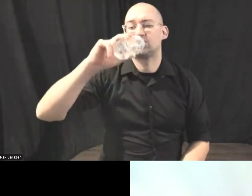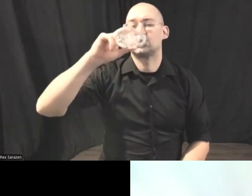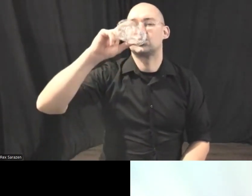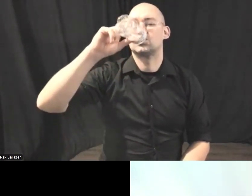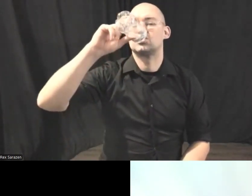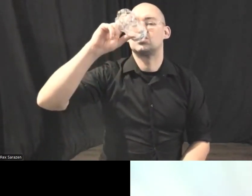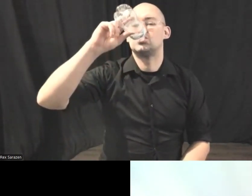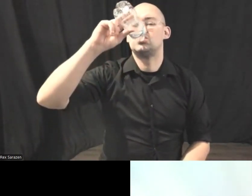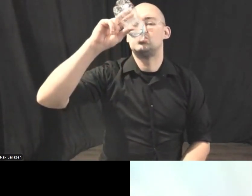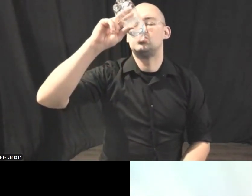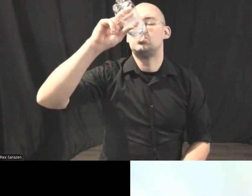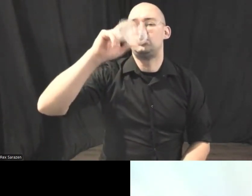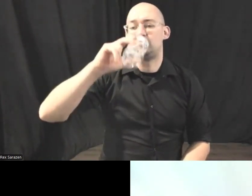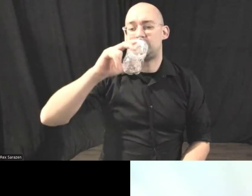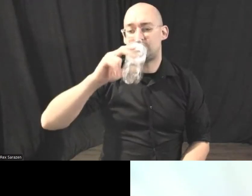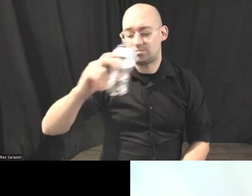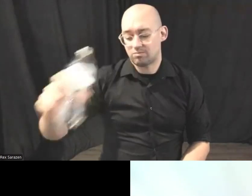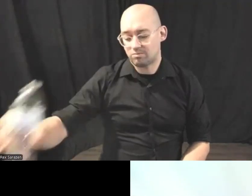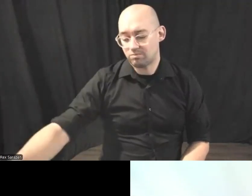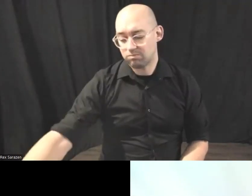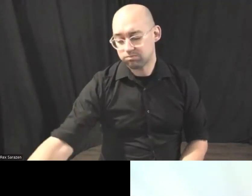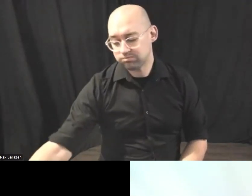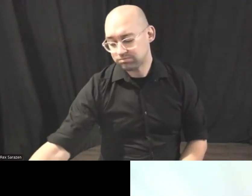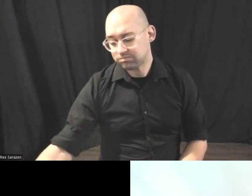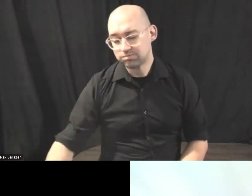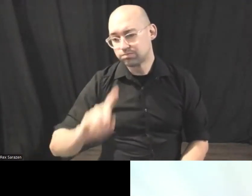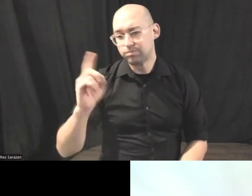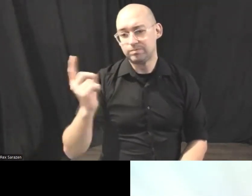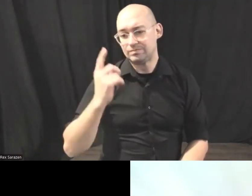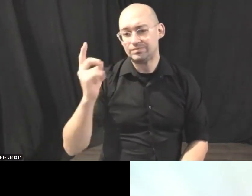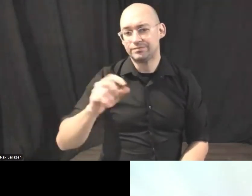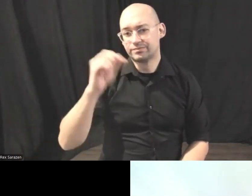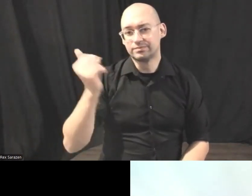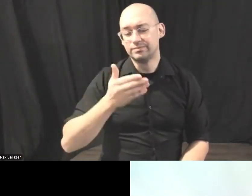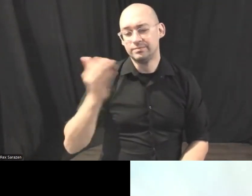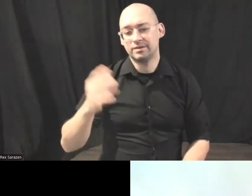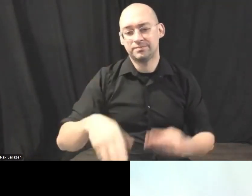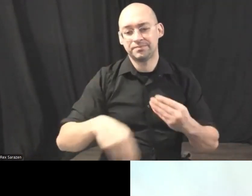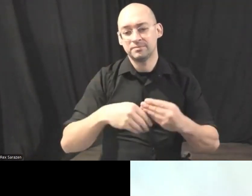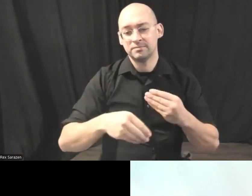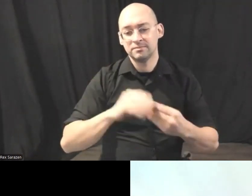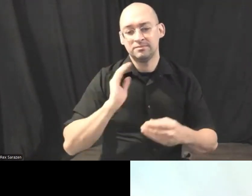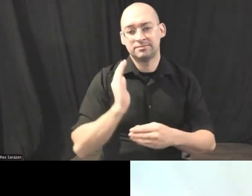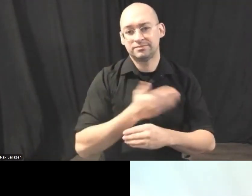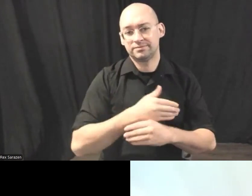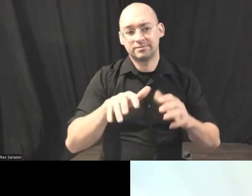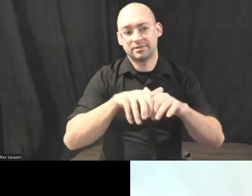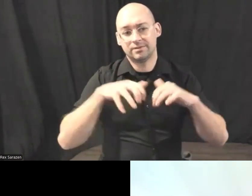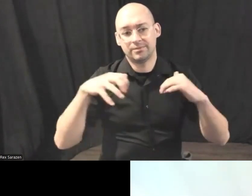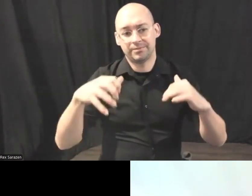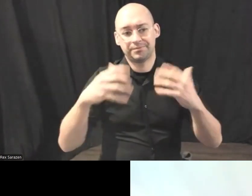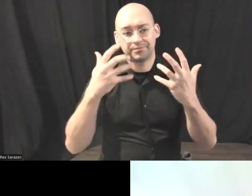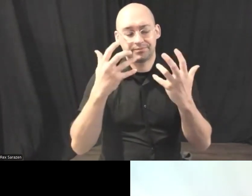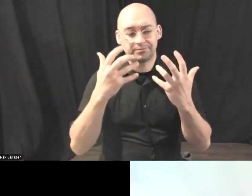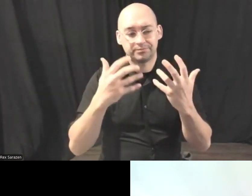The only other thing I'll add is that, we all as a committee really look forward to being able to work with you all in